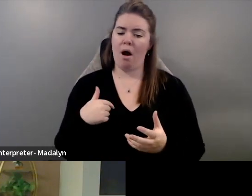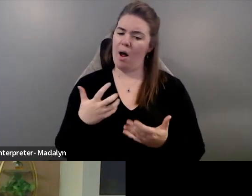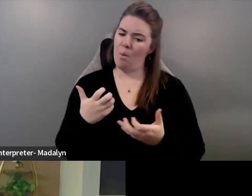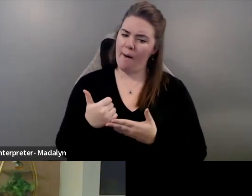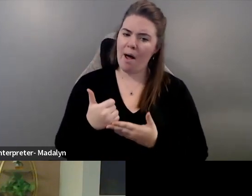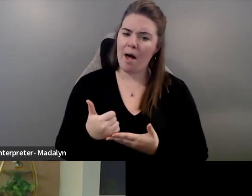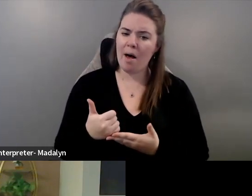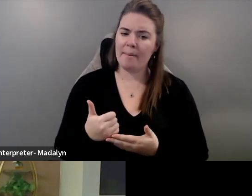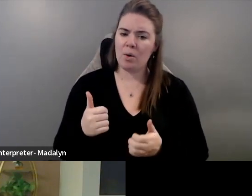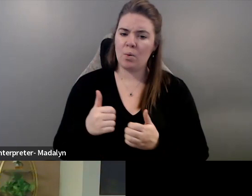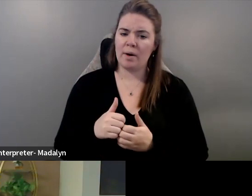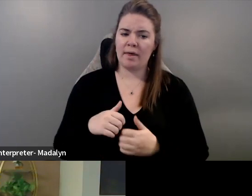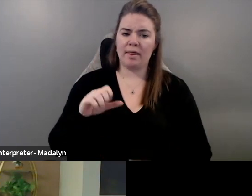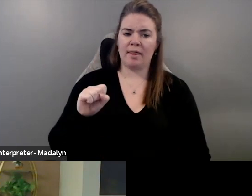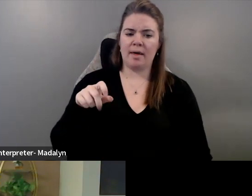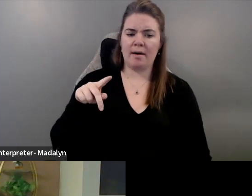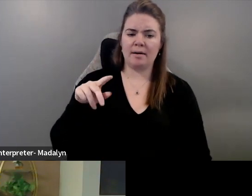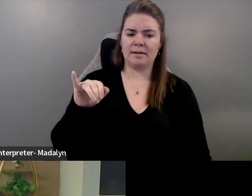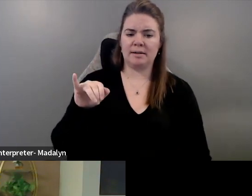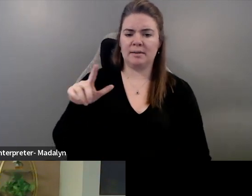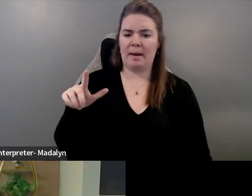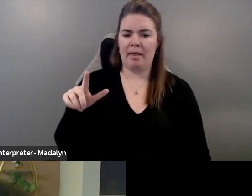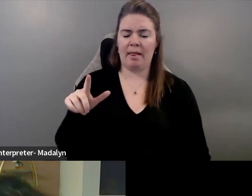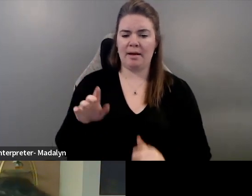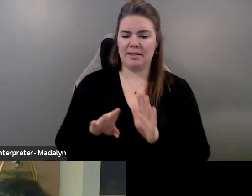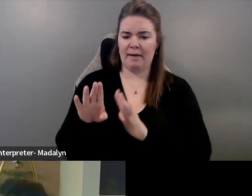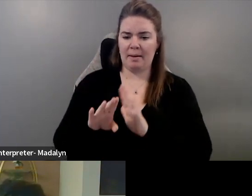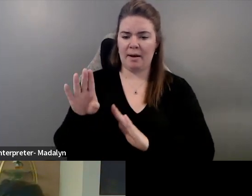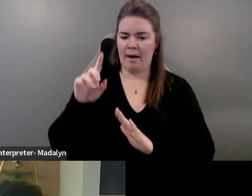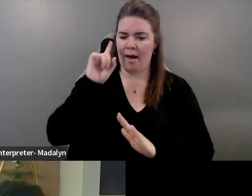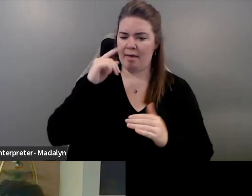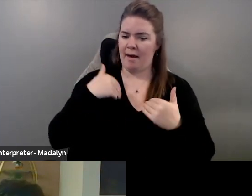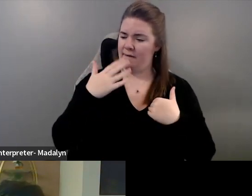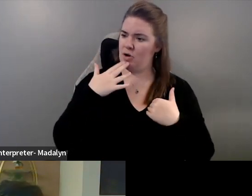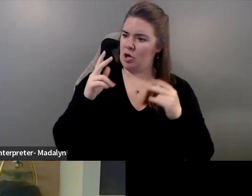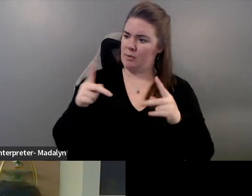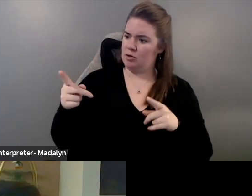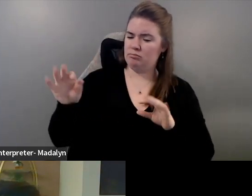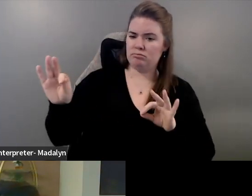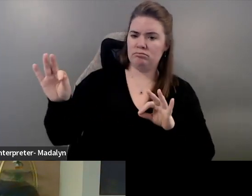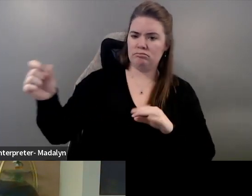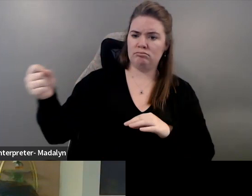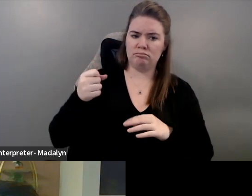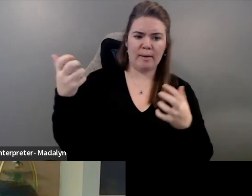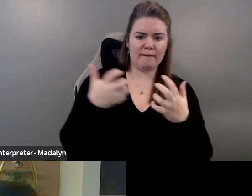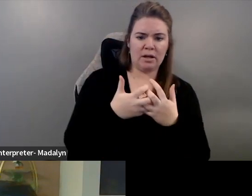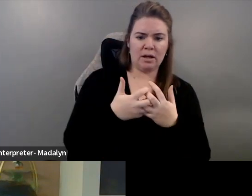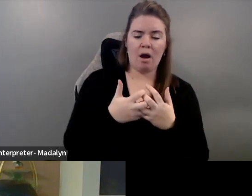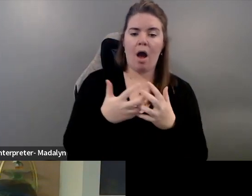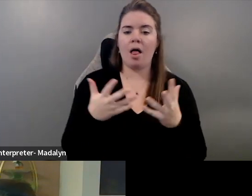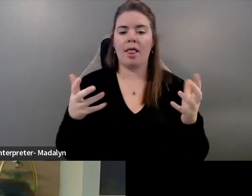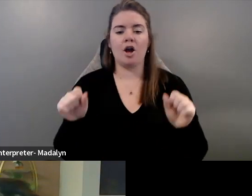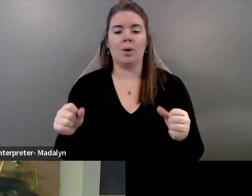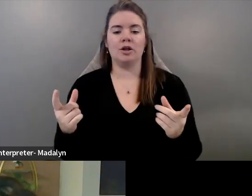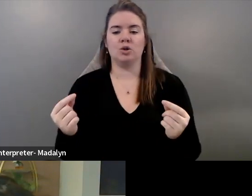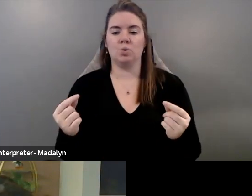spill development. I have some consumers that I think might be a good fit for the SIL. there's a lot of stuff that you can do without necessarily